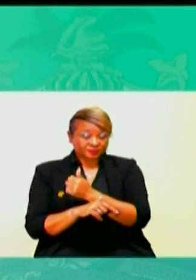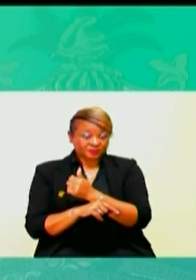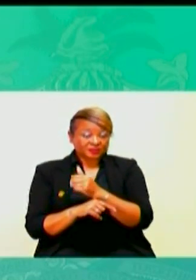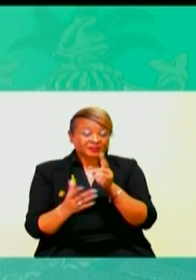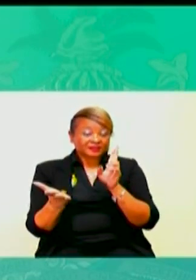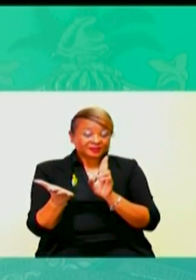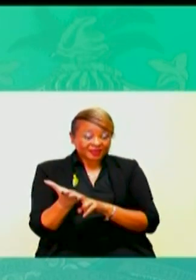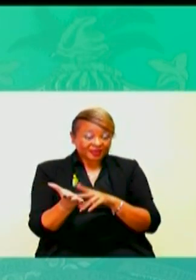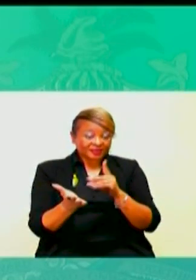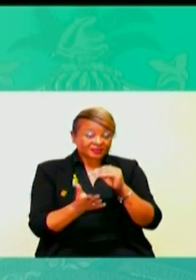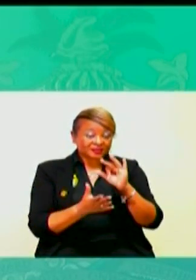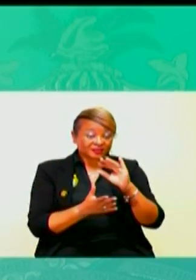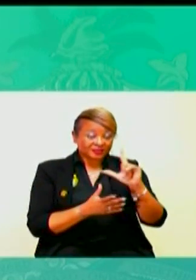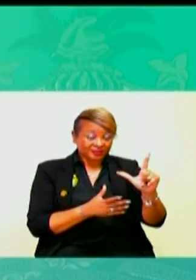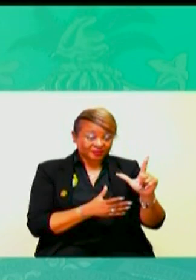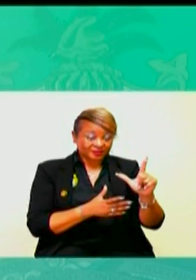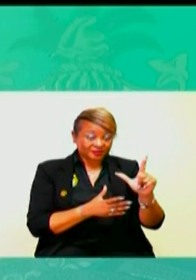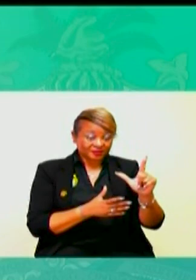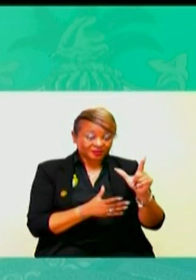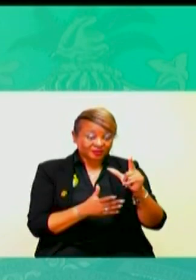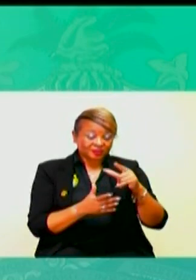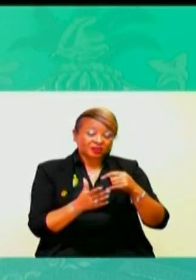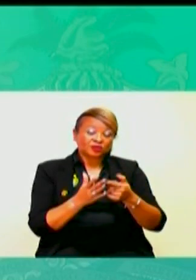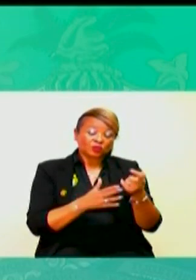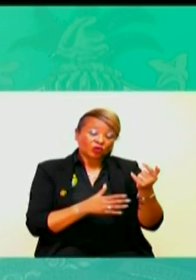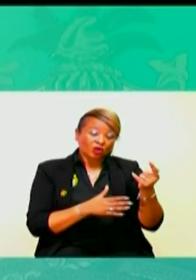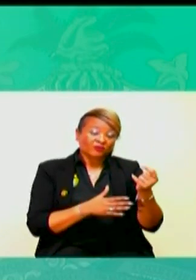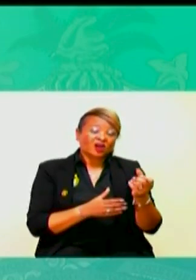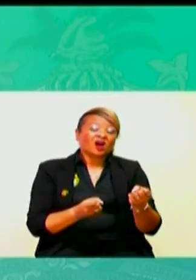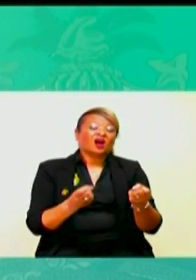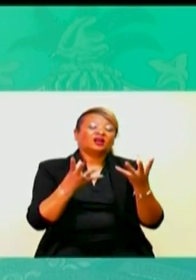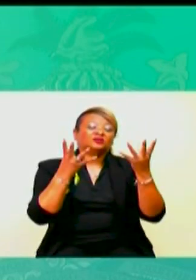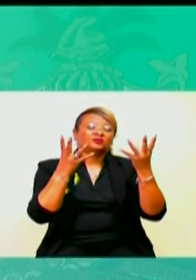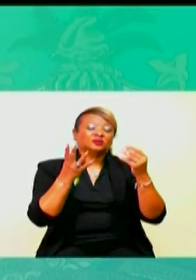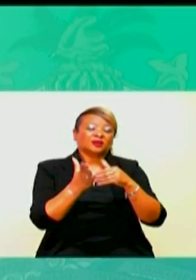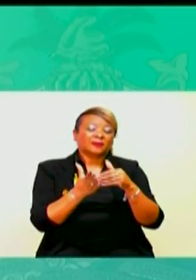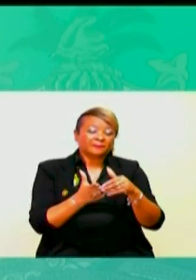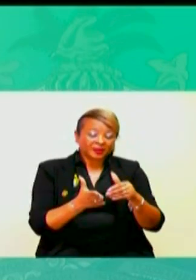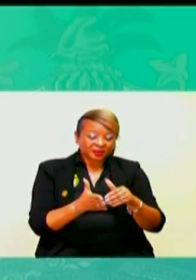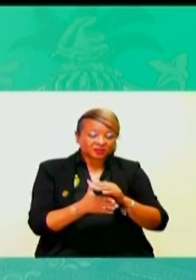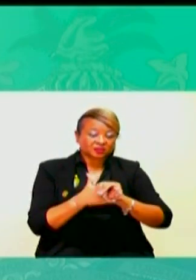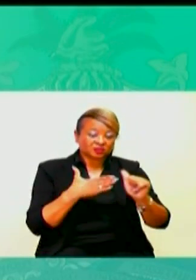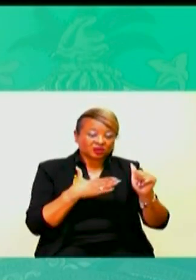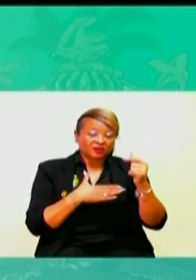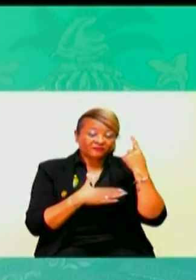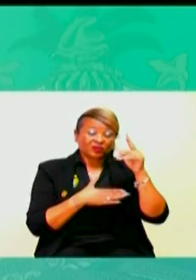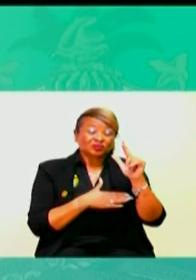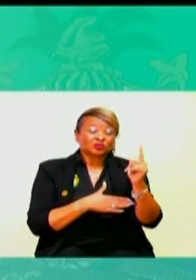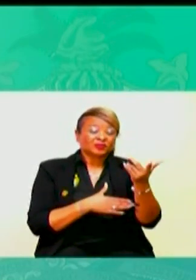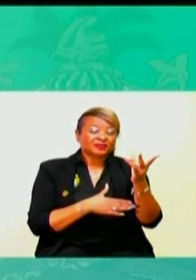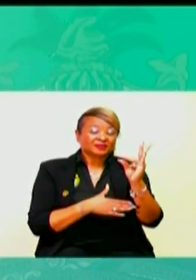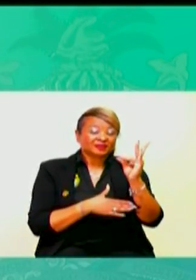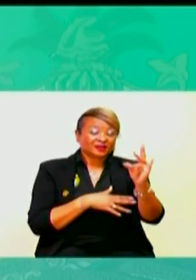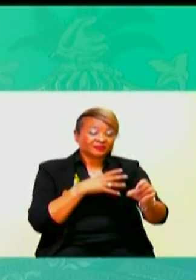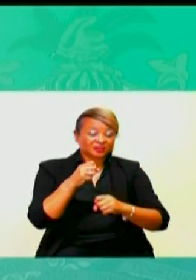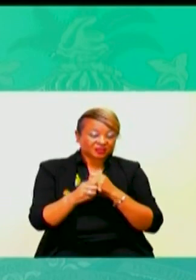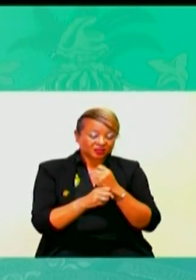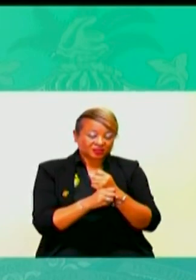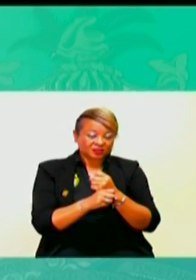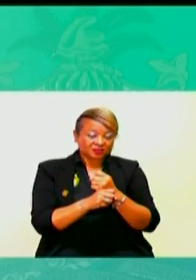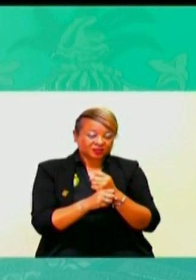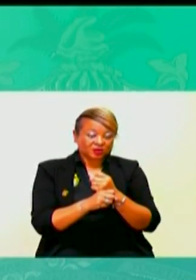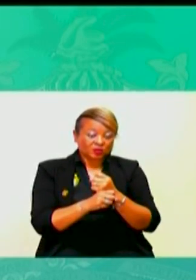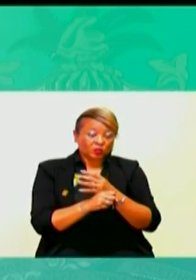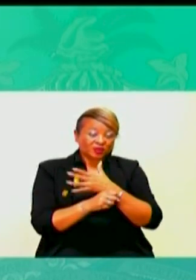signed this deal, they wrote off hundreds of millions of dollars, if not billions, in revenue for at least 27 years. Mm-mm. What is